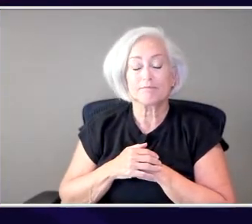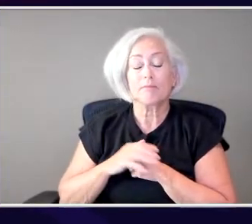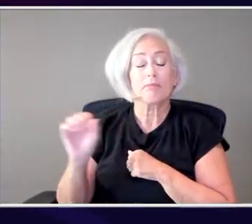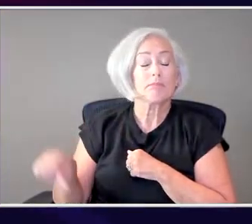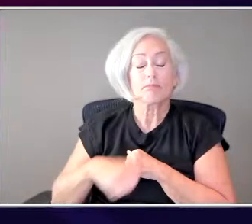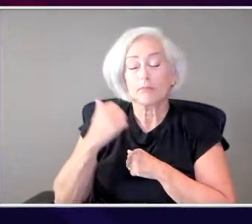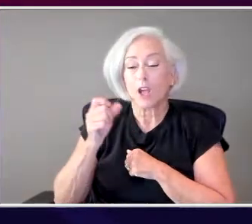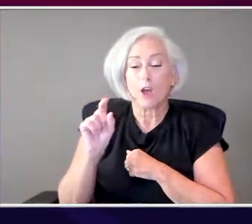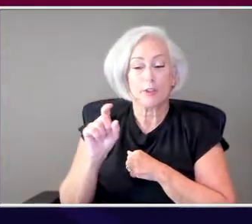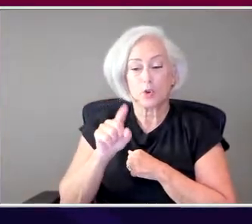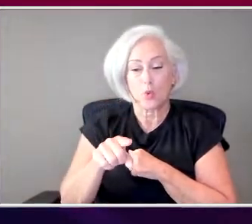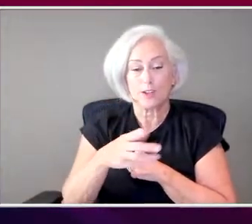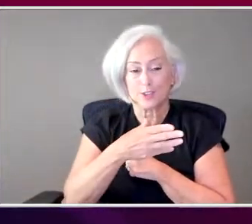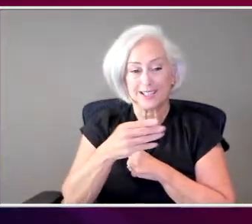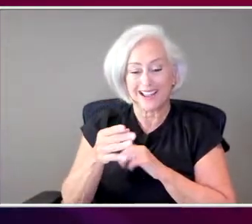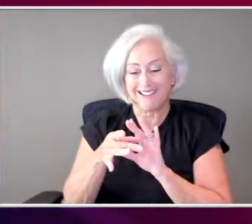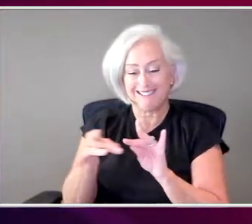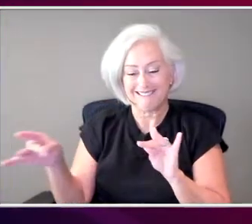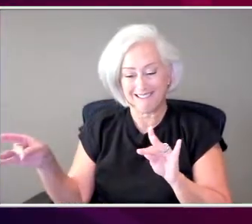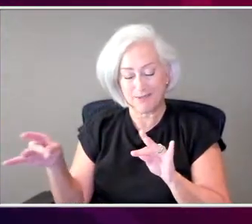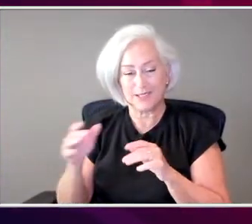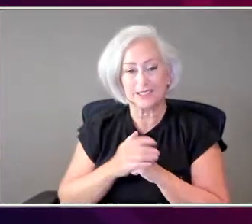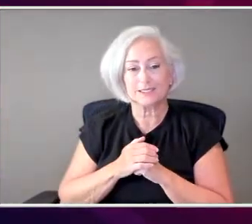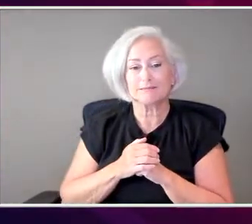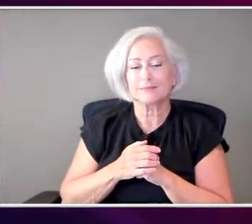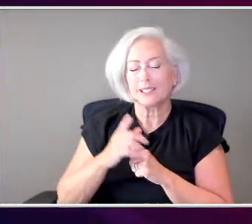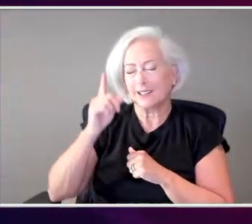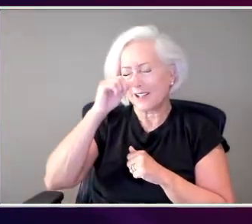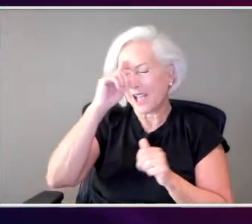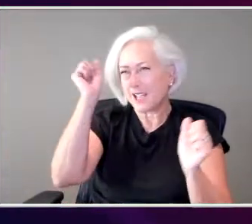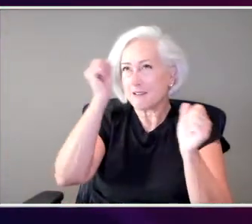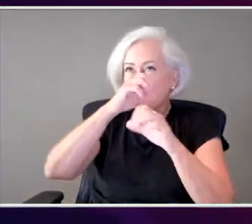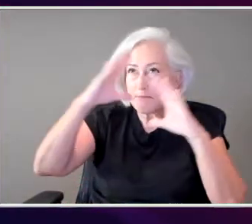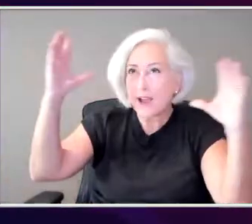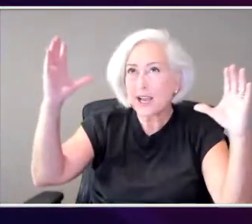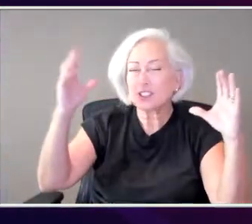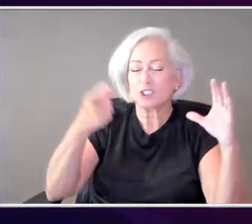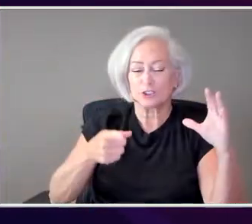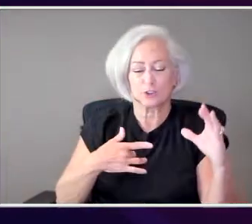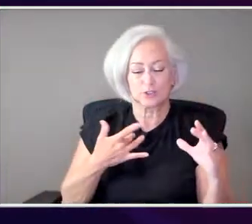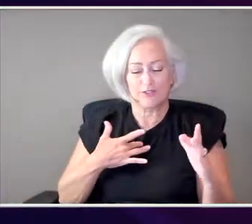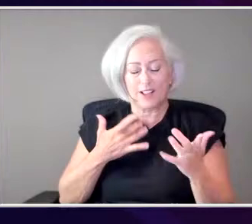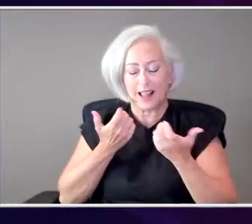you. Jeremy Yenser writes, I imagine that has got to be so exhausting.